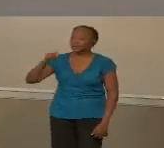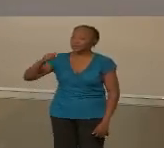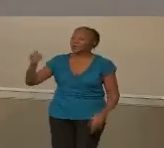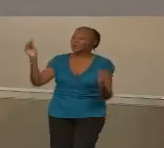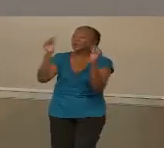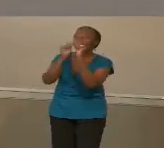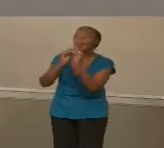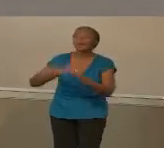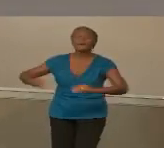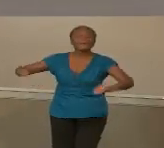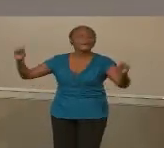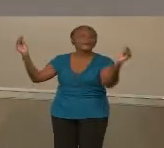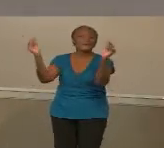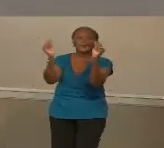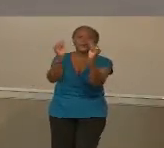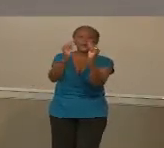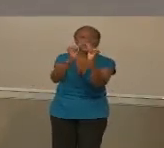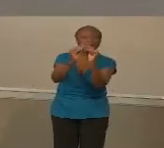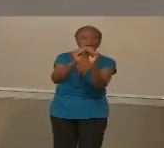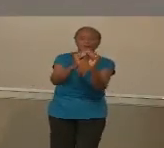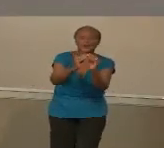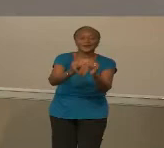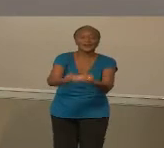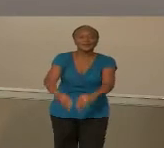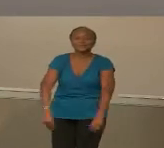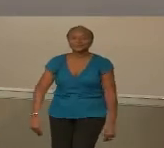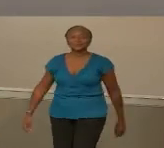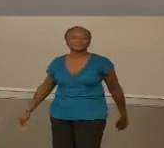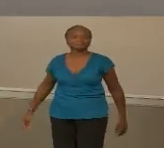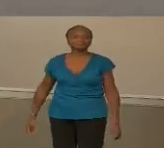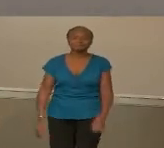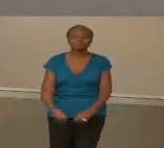you more and more.